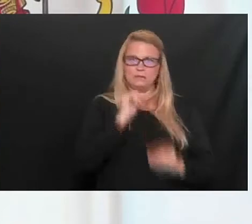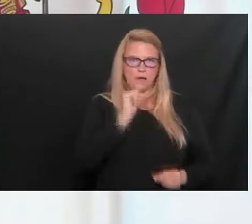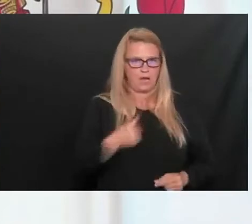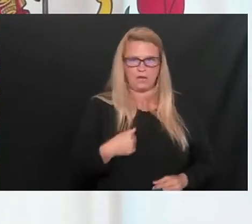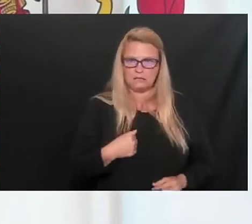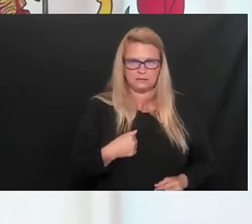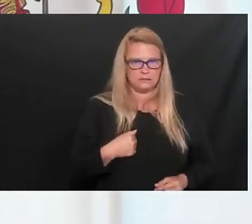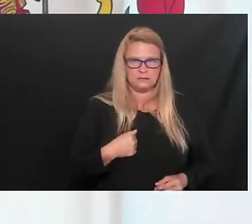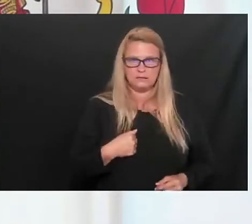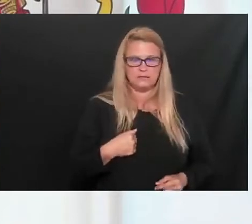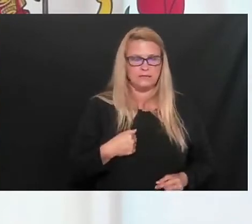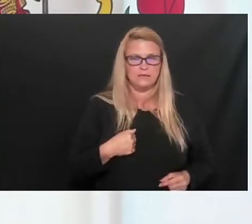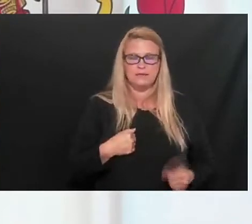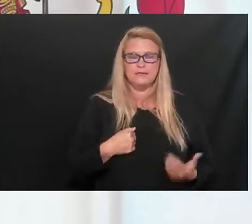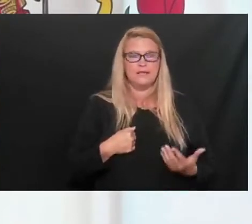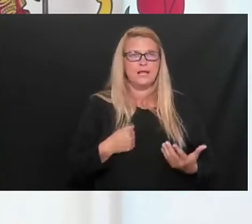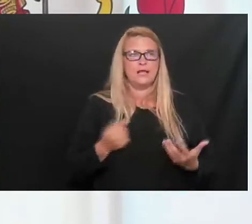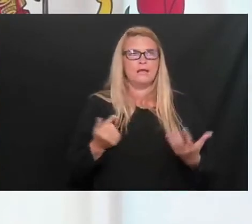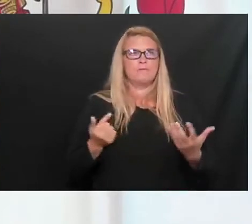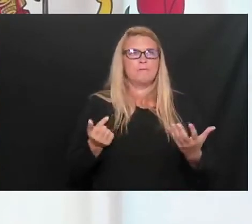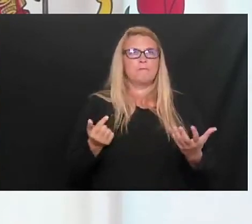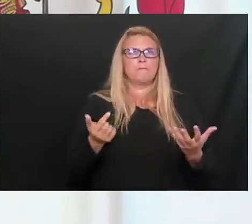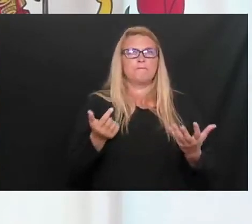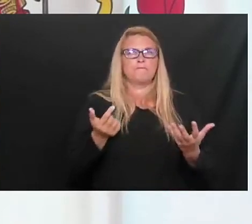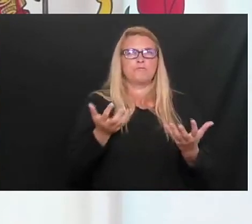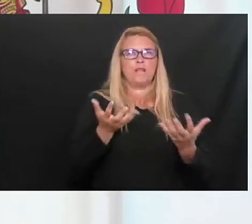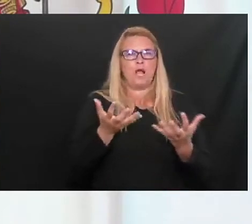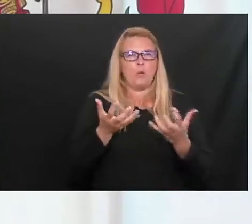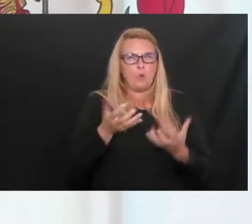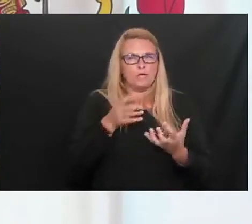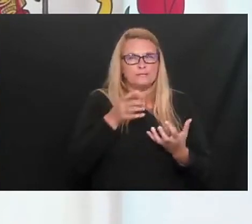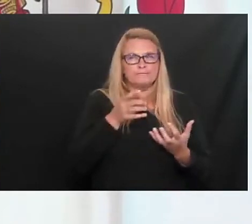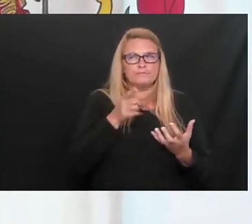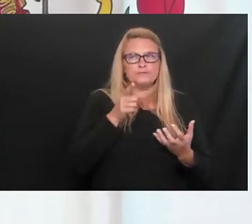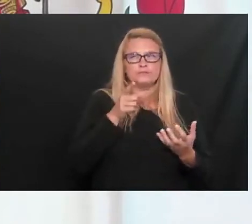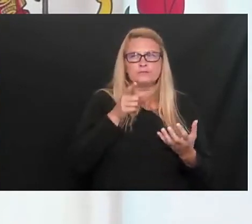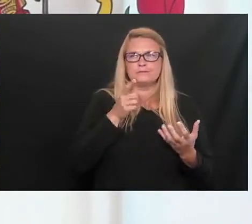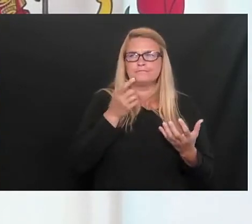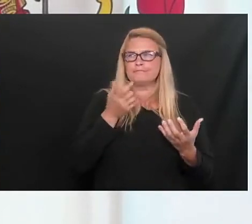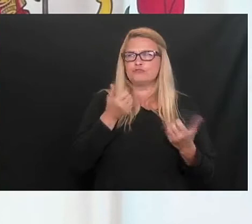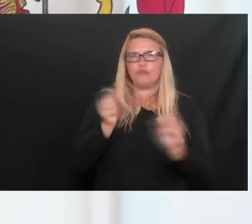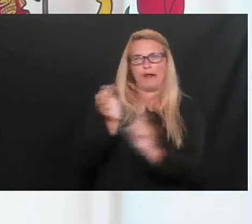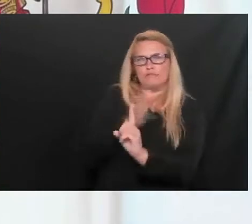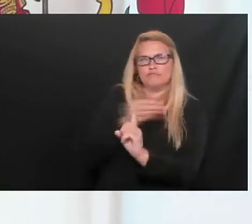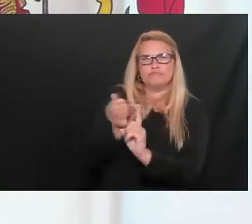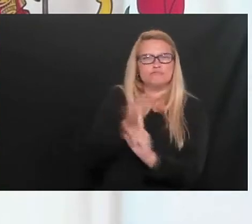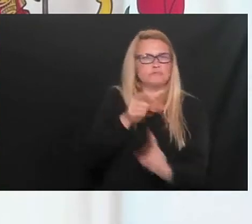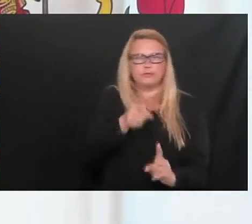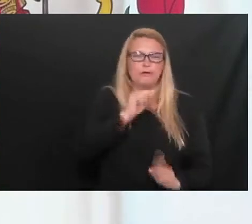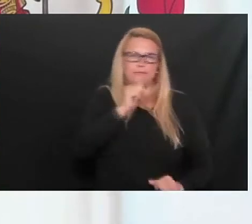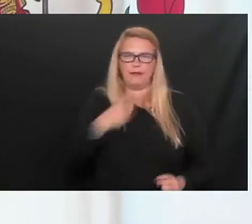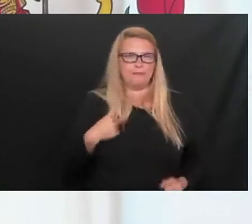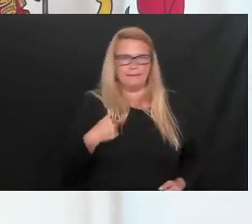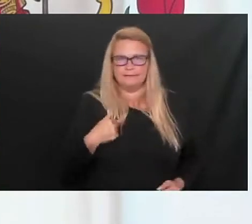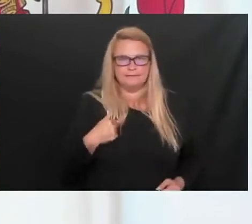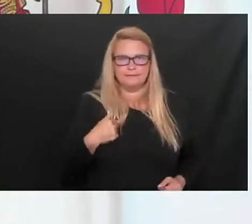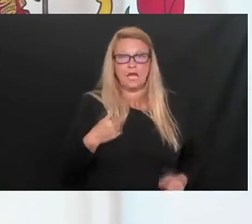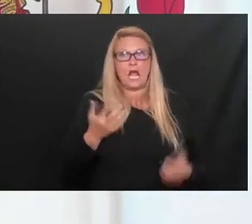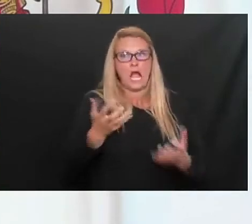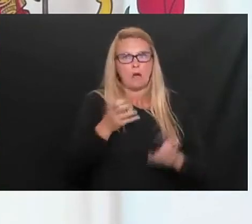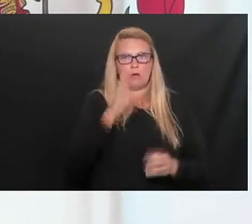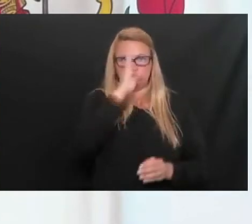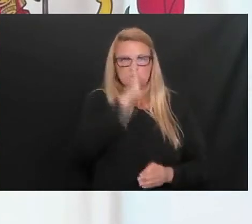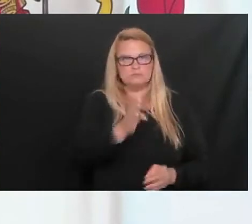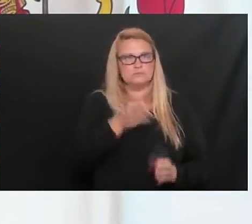to be able to get you to react in a different way. I've told you the truth because I think West Virginians